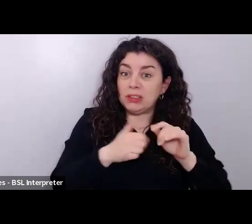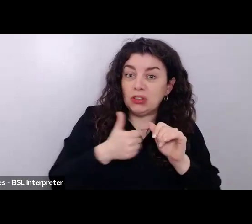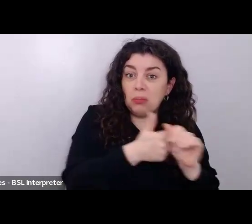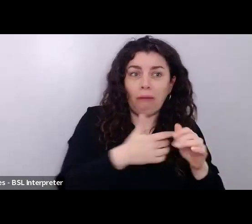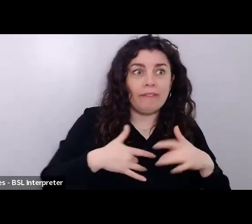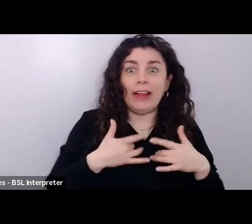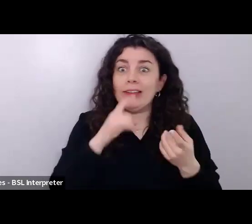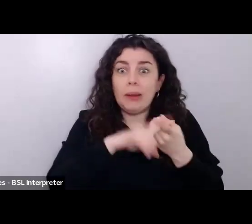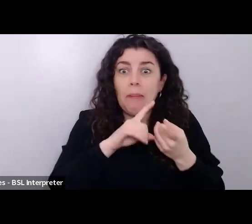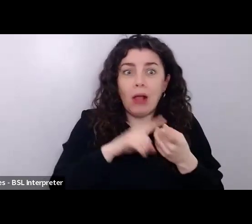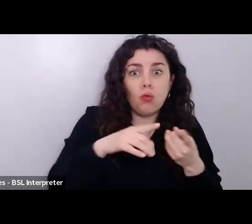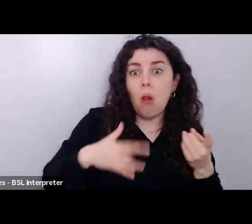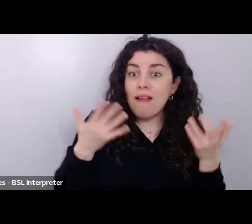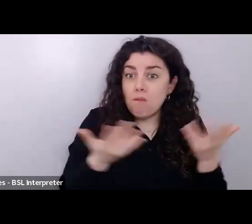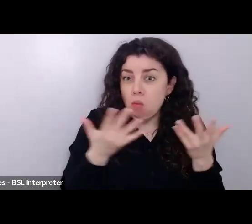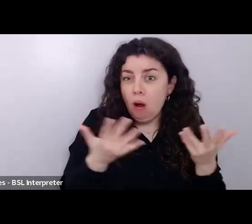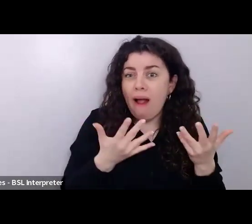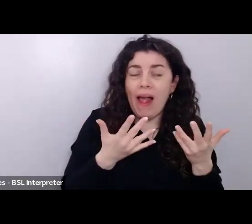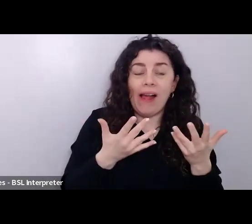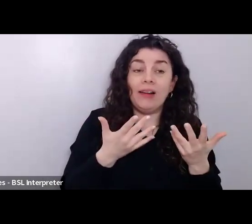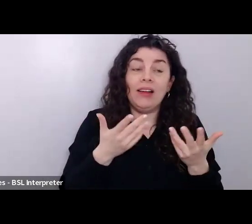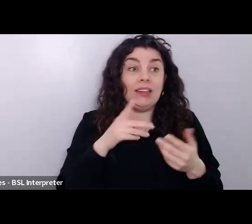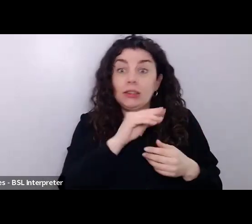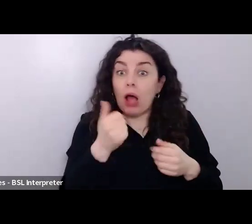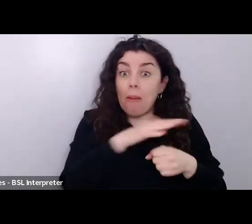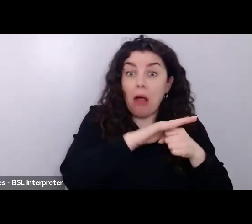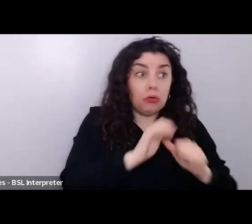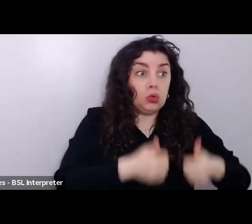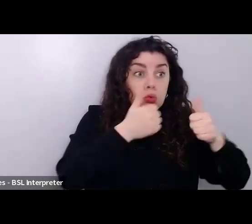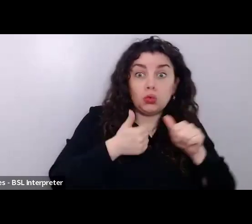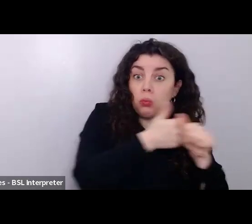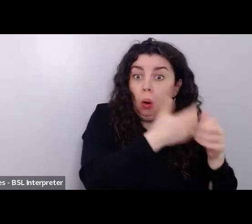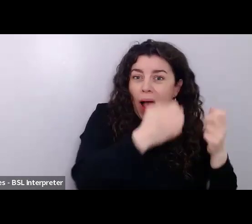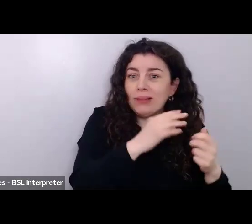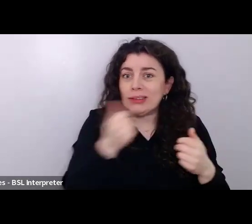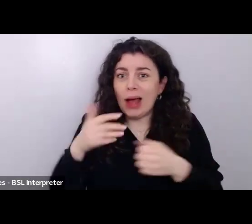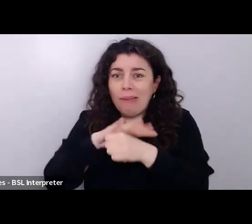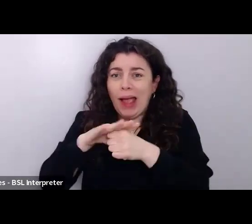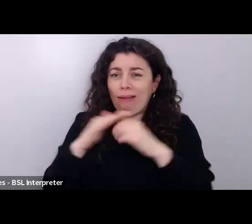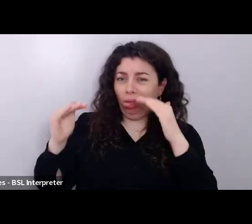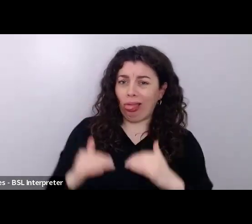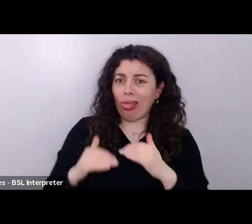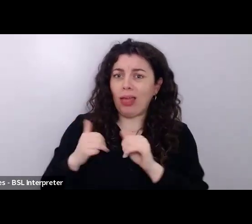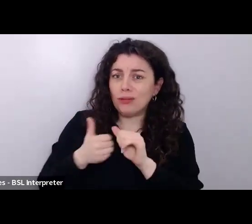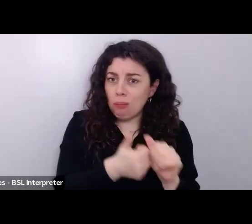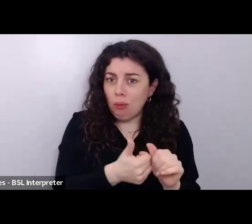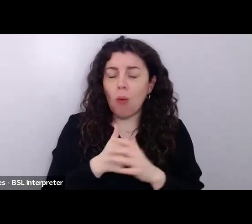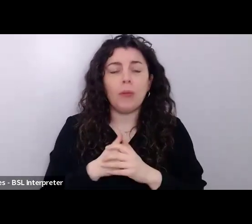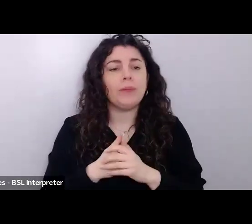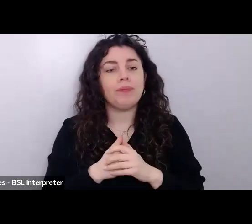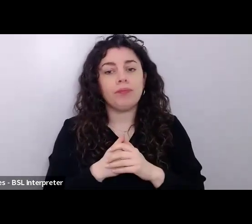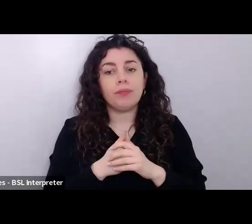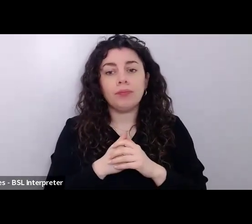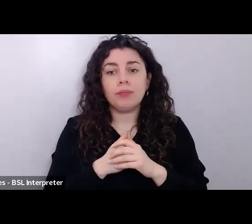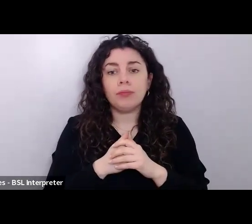postcode lottery when it comes to the level of support that you get in your institution. And I've